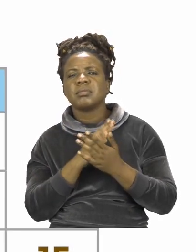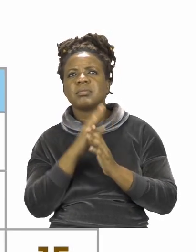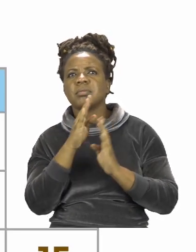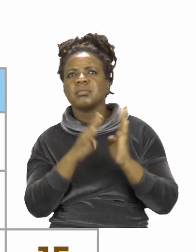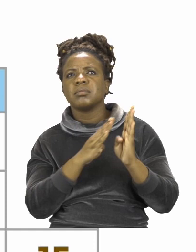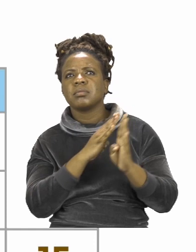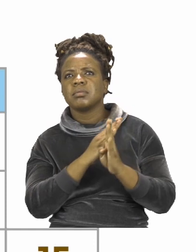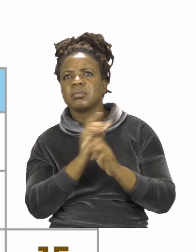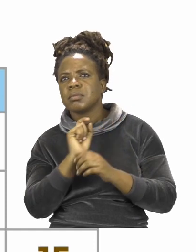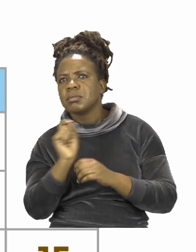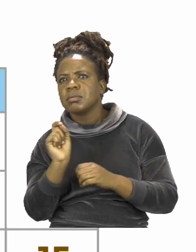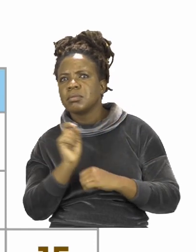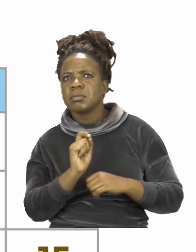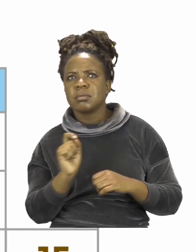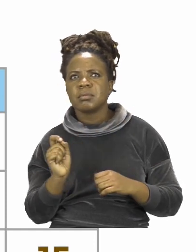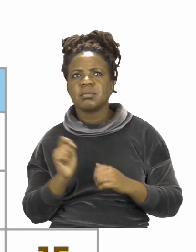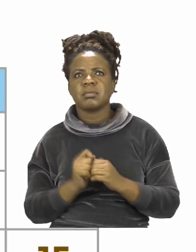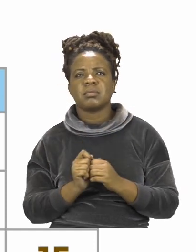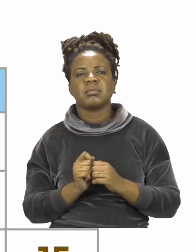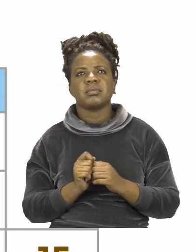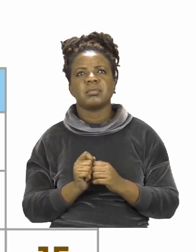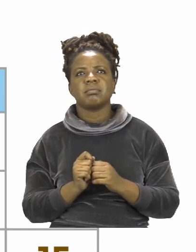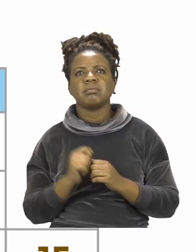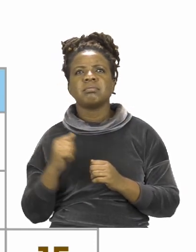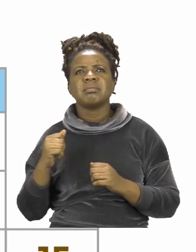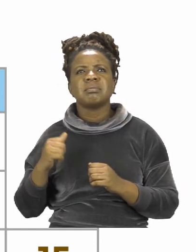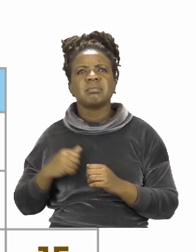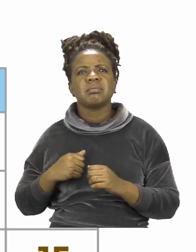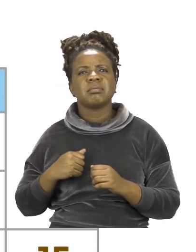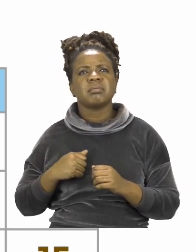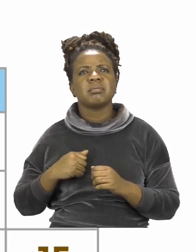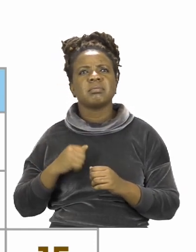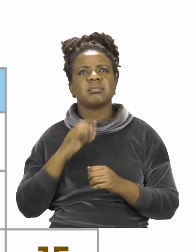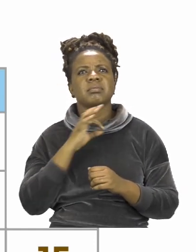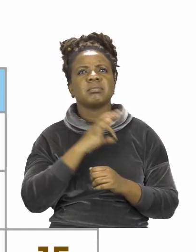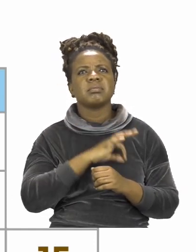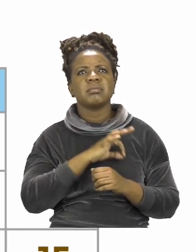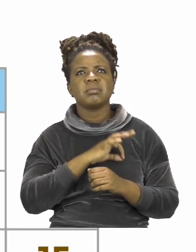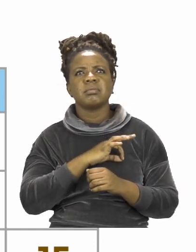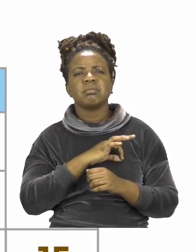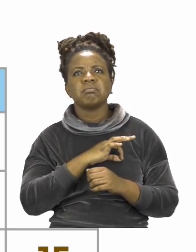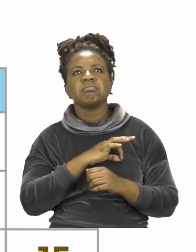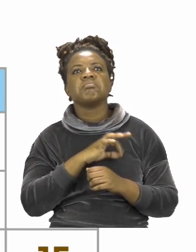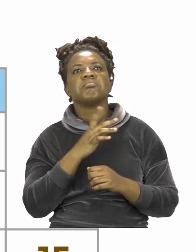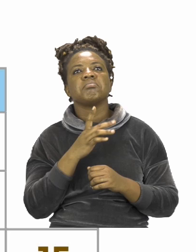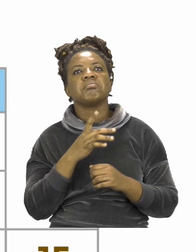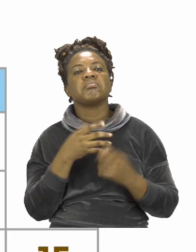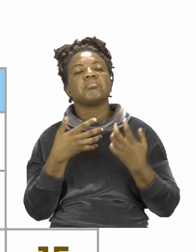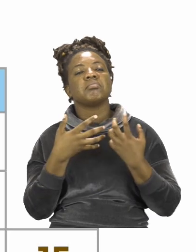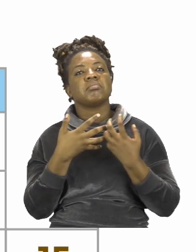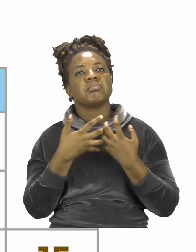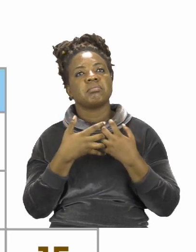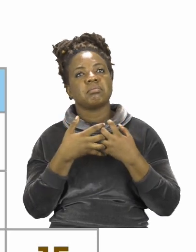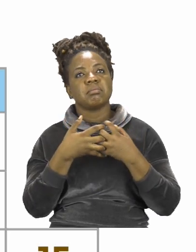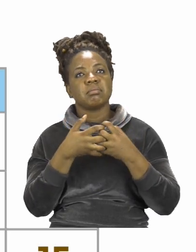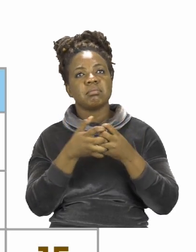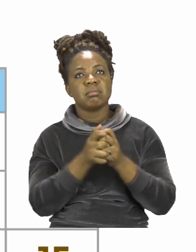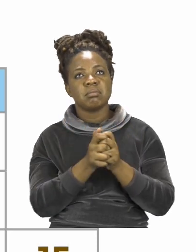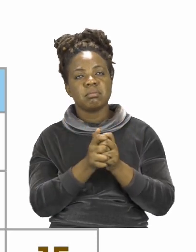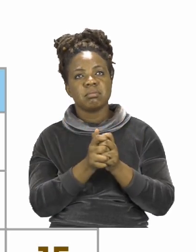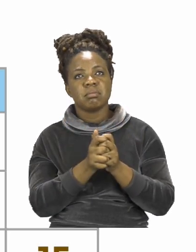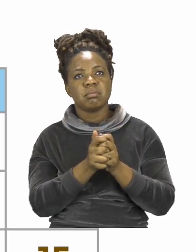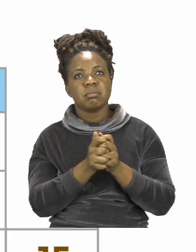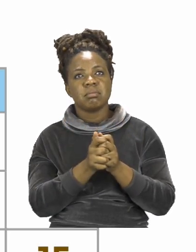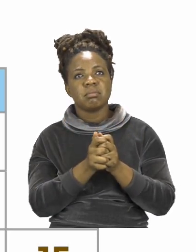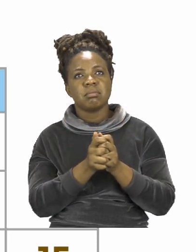Dad's salary, and that day falls on a Sunday. The